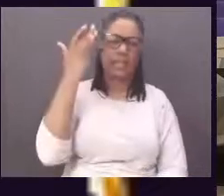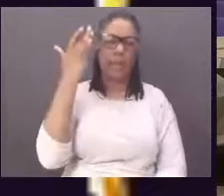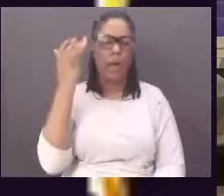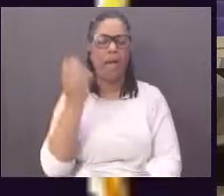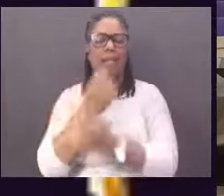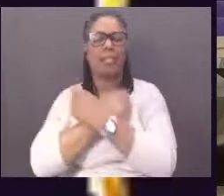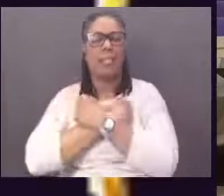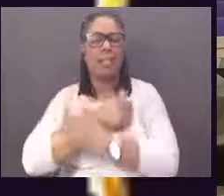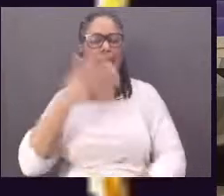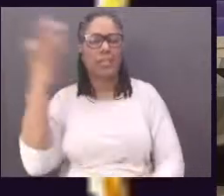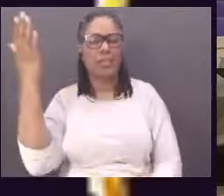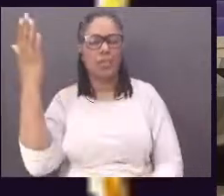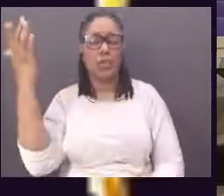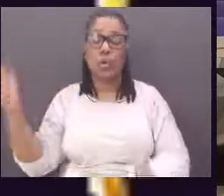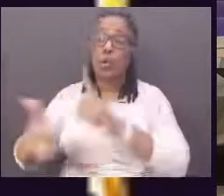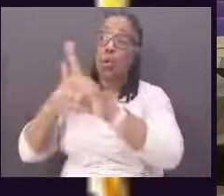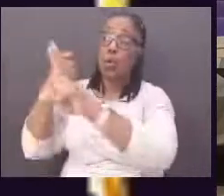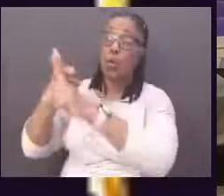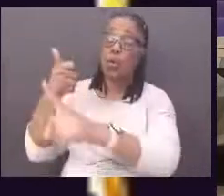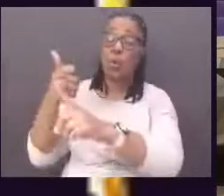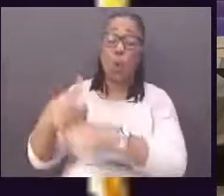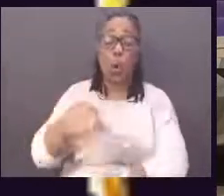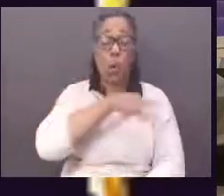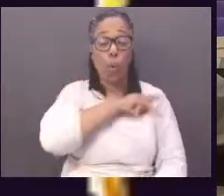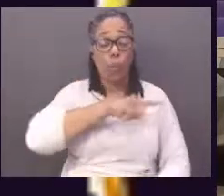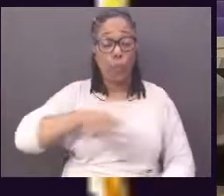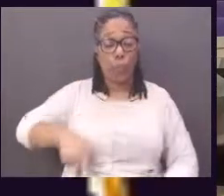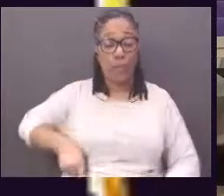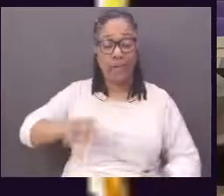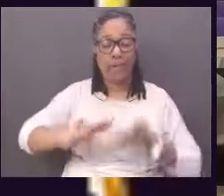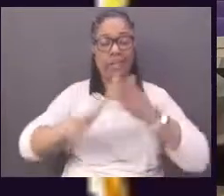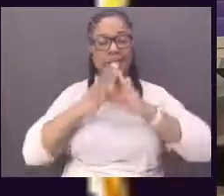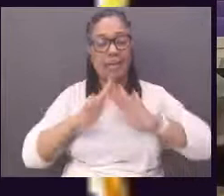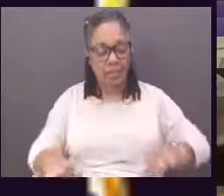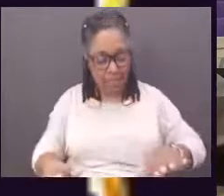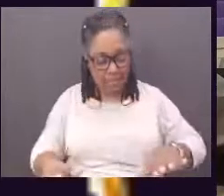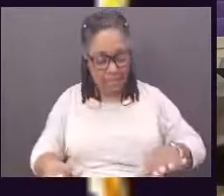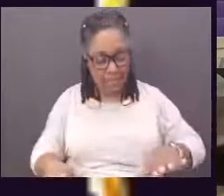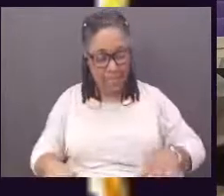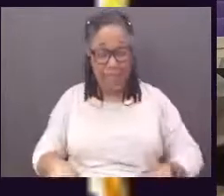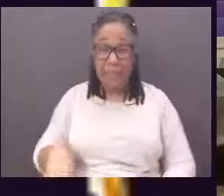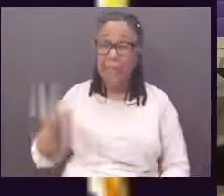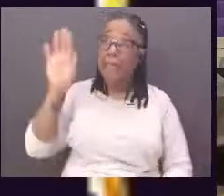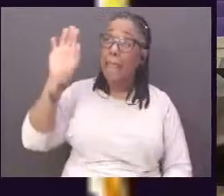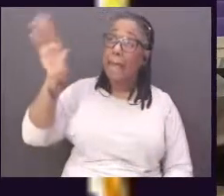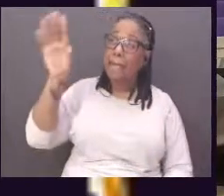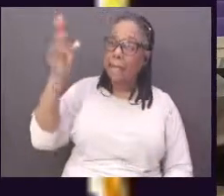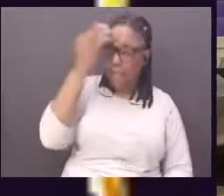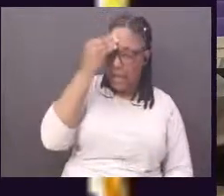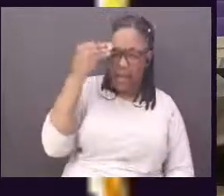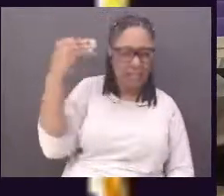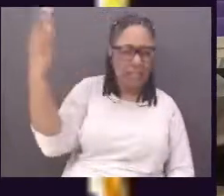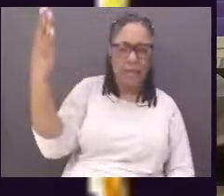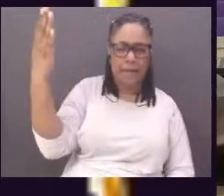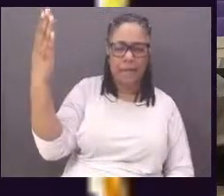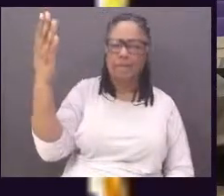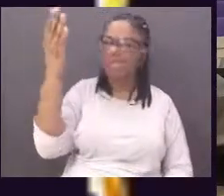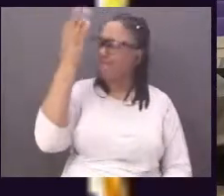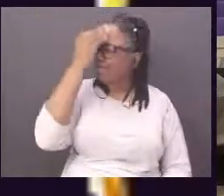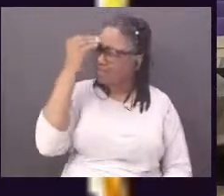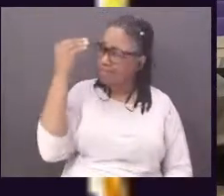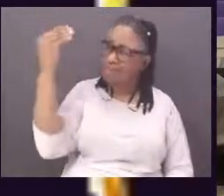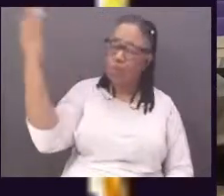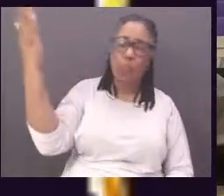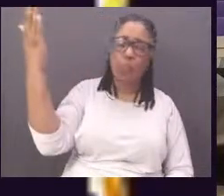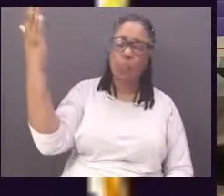the Prince of Peace, and I love you. I want to tell you, I want to tell you,